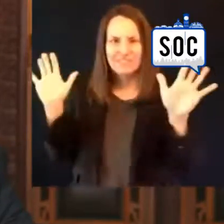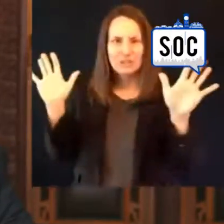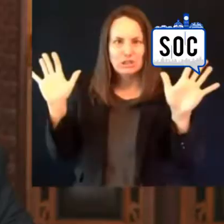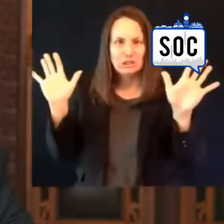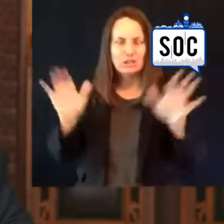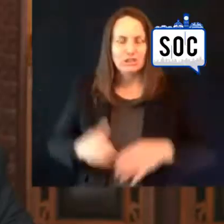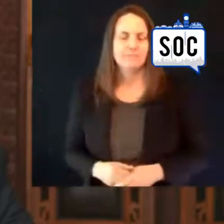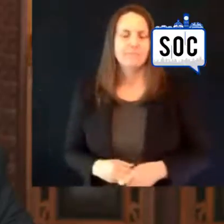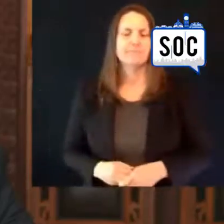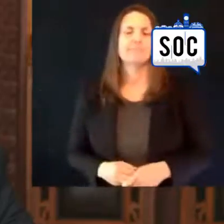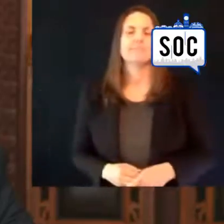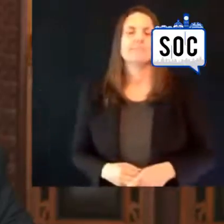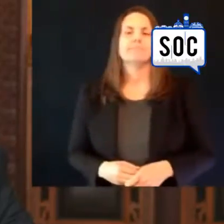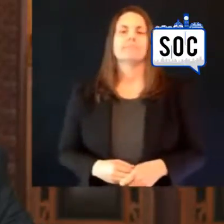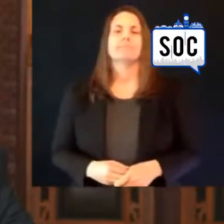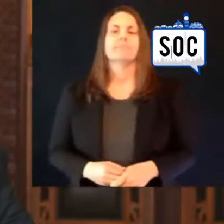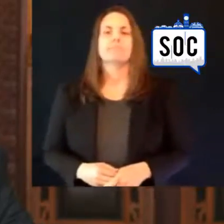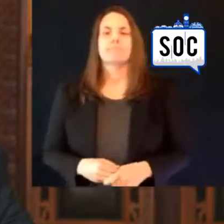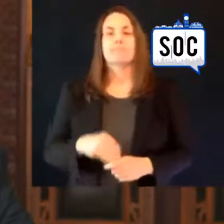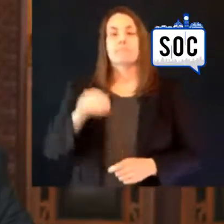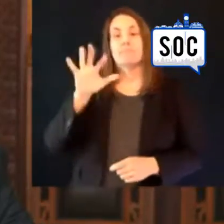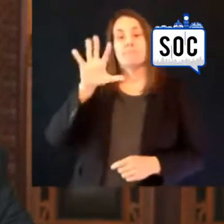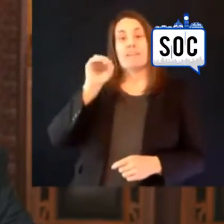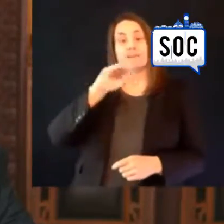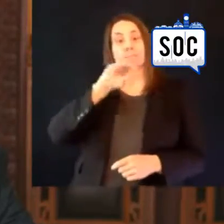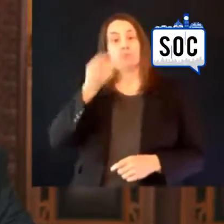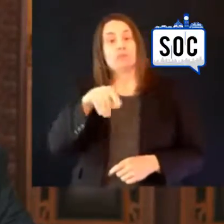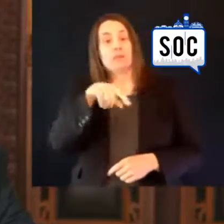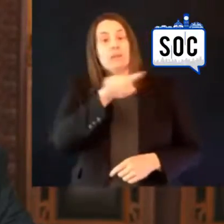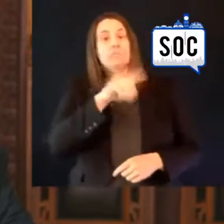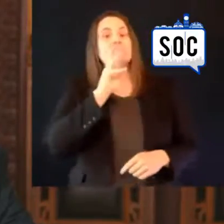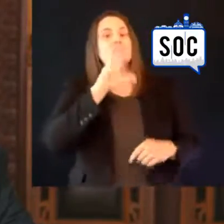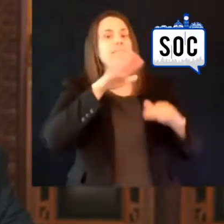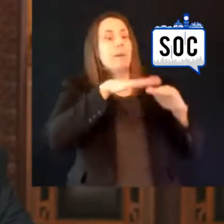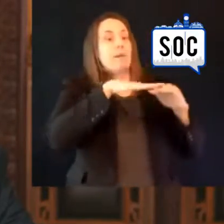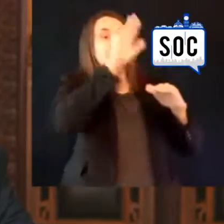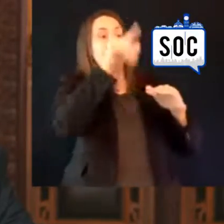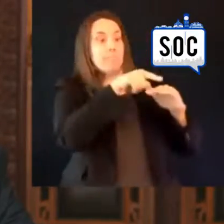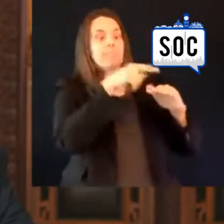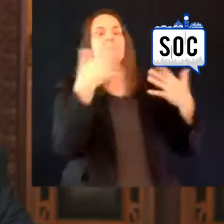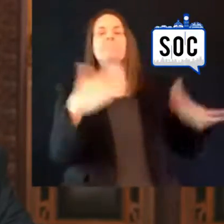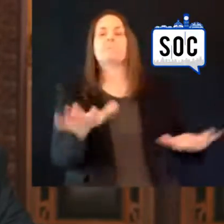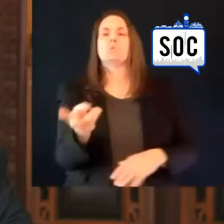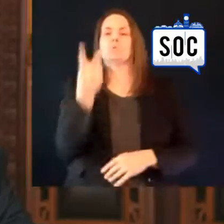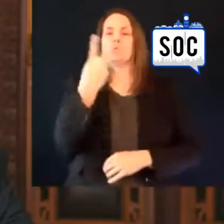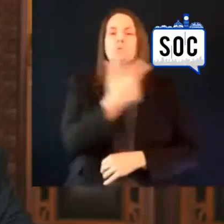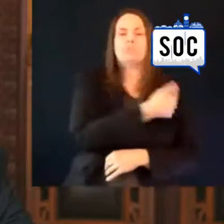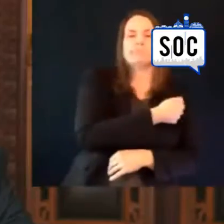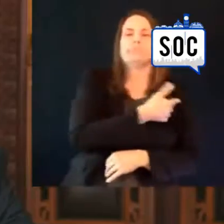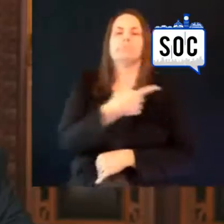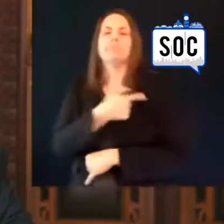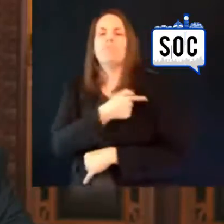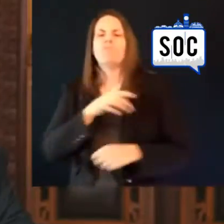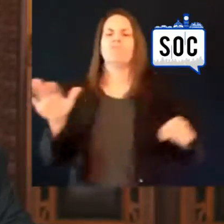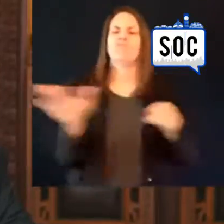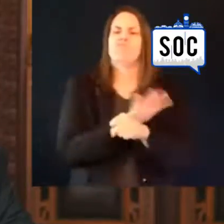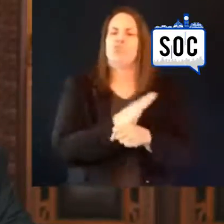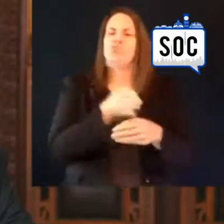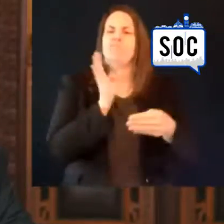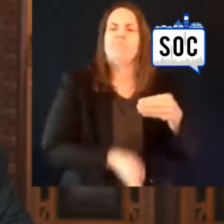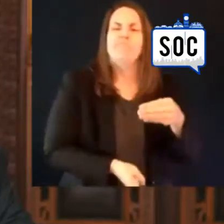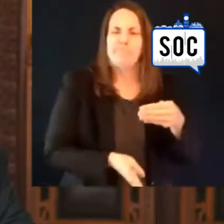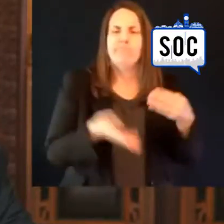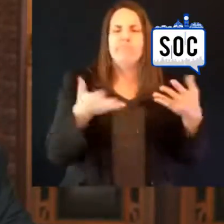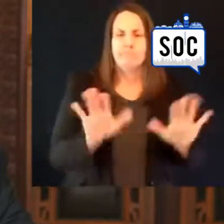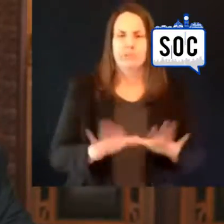50% of our folks over the age of 65 are fully vaccinated. And this weekend, we crossed a major